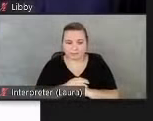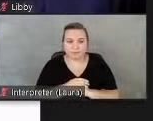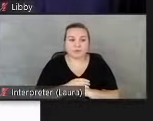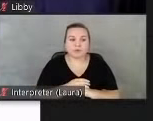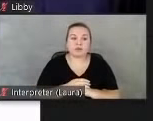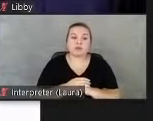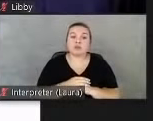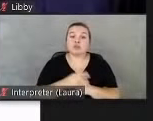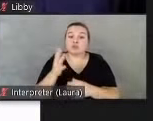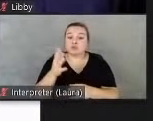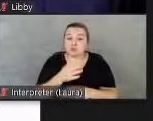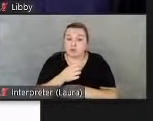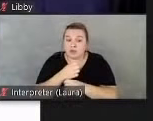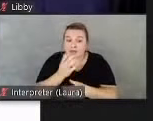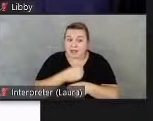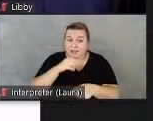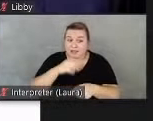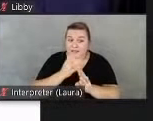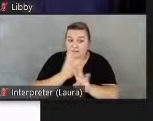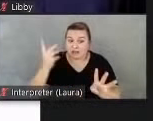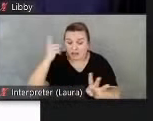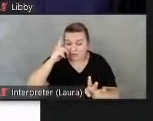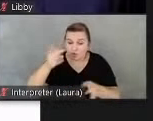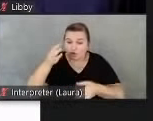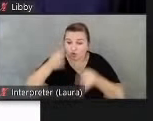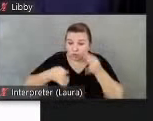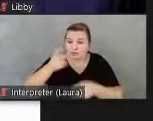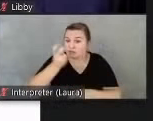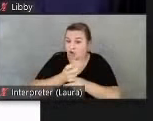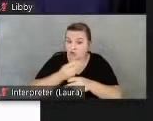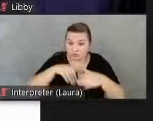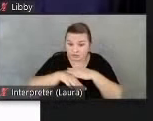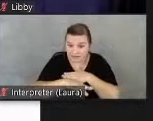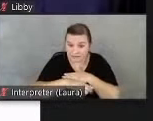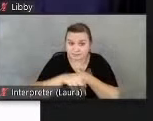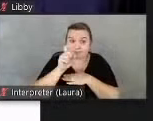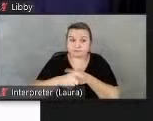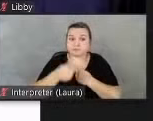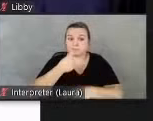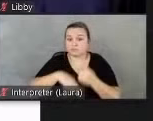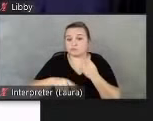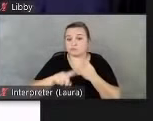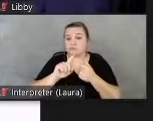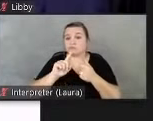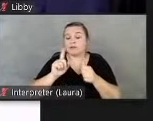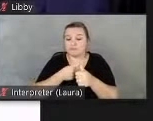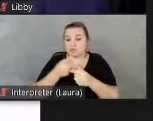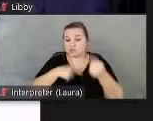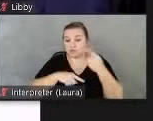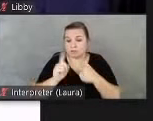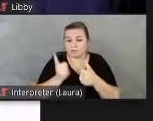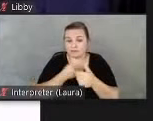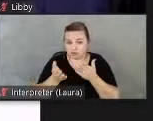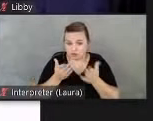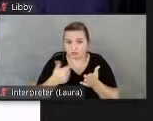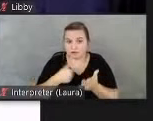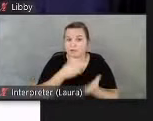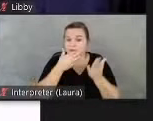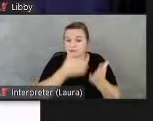to get in line for the Supreme Court, it's on a first come, first serve basis. I was there